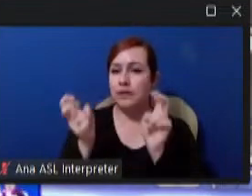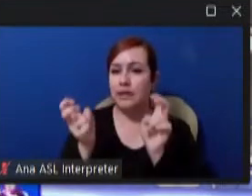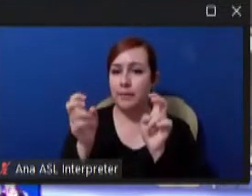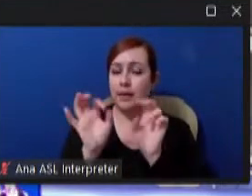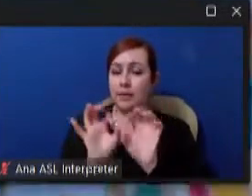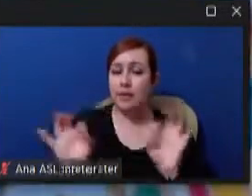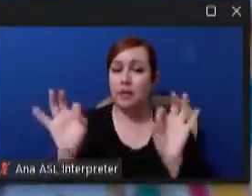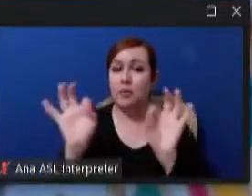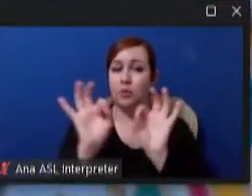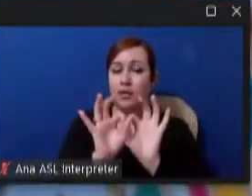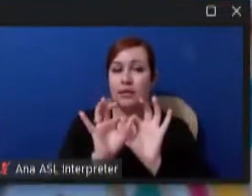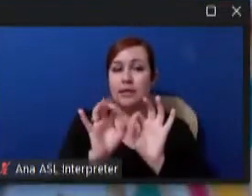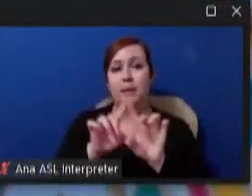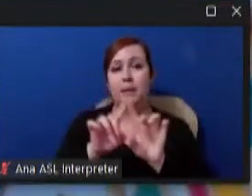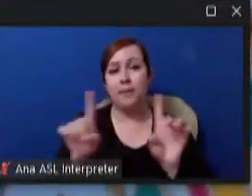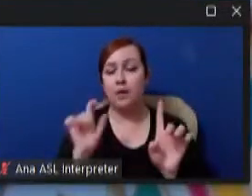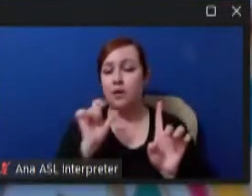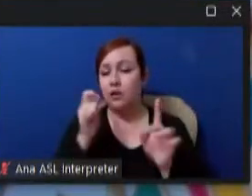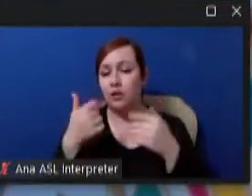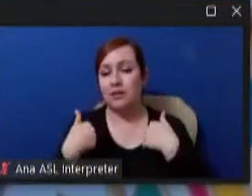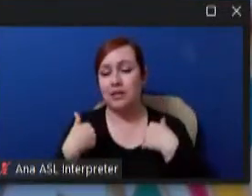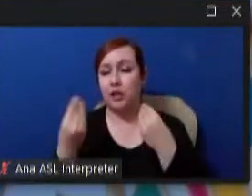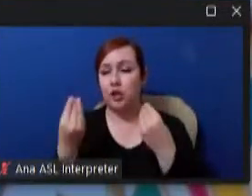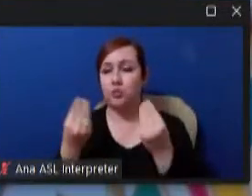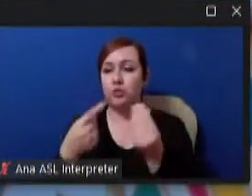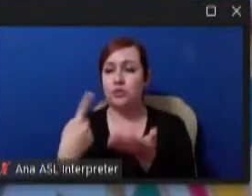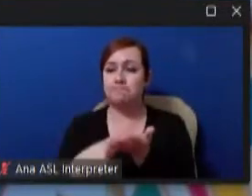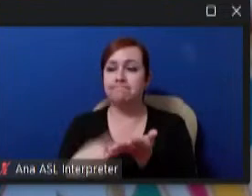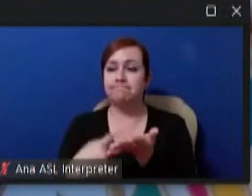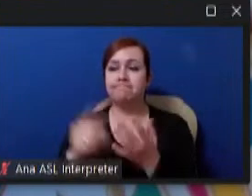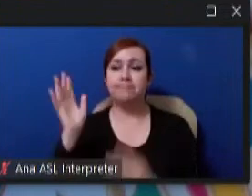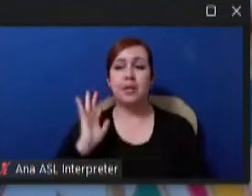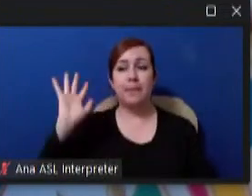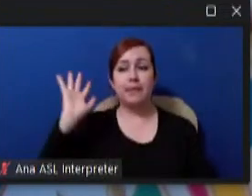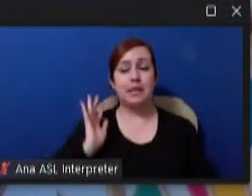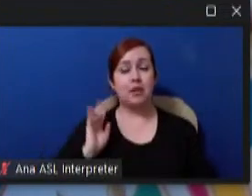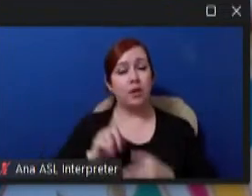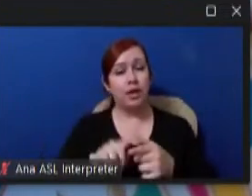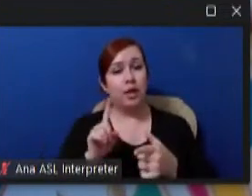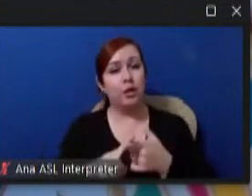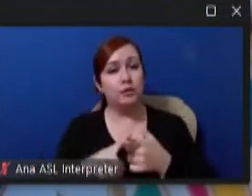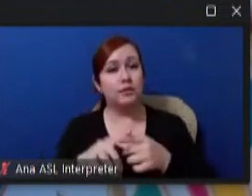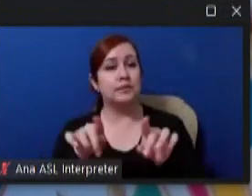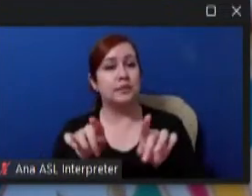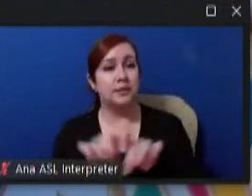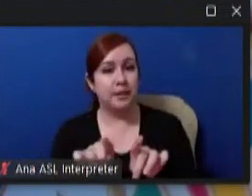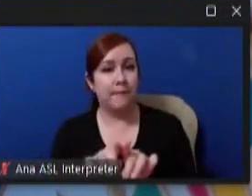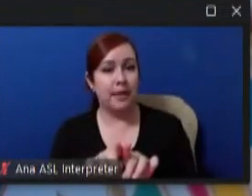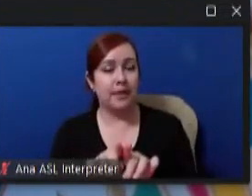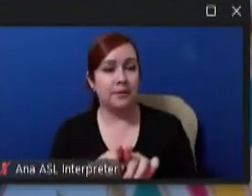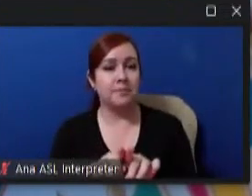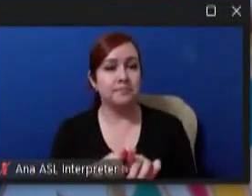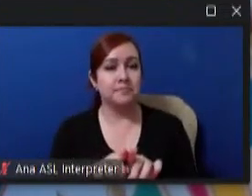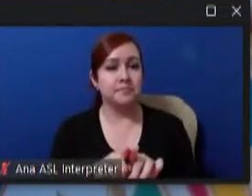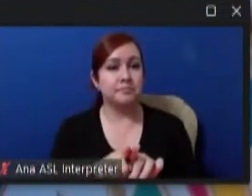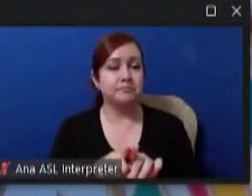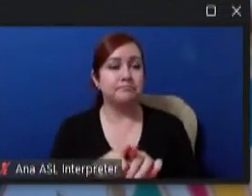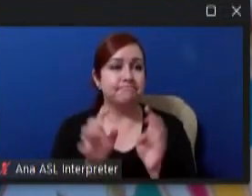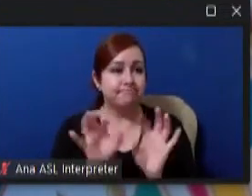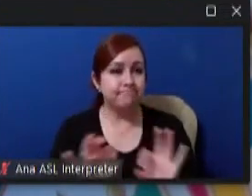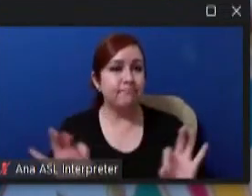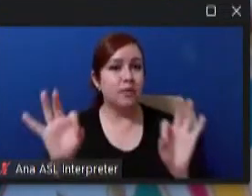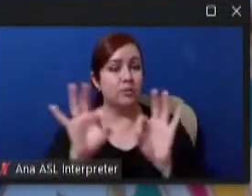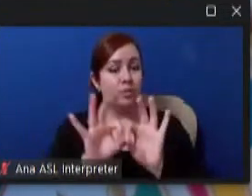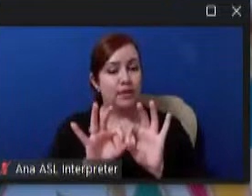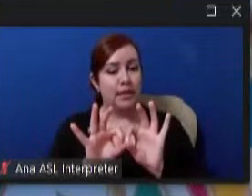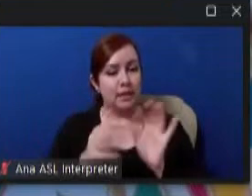you here to discuss such an important topic. We have not had many hearings on this topic in the past. It